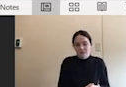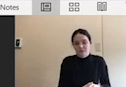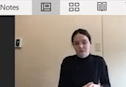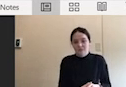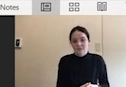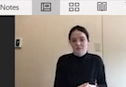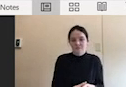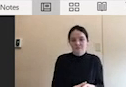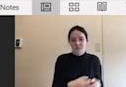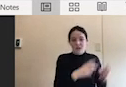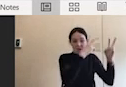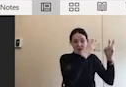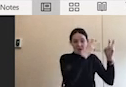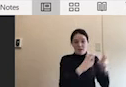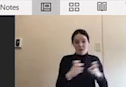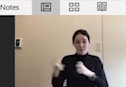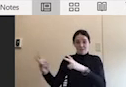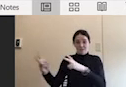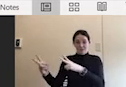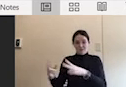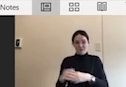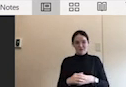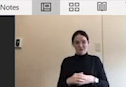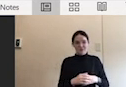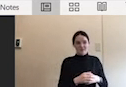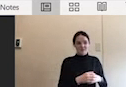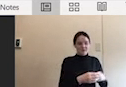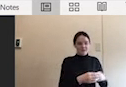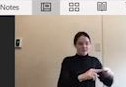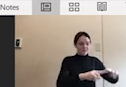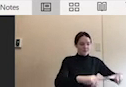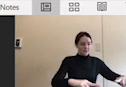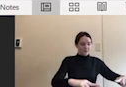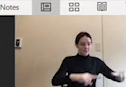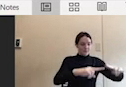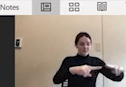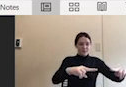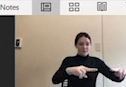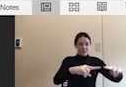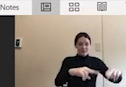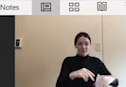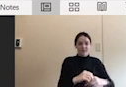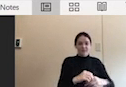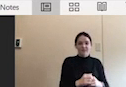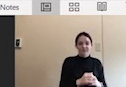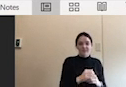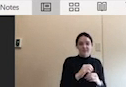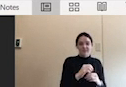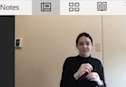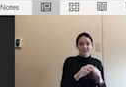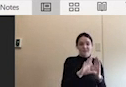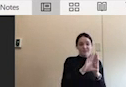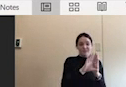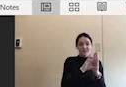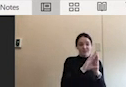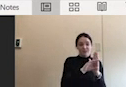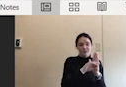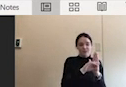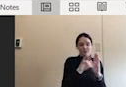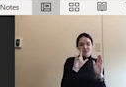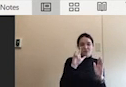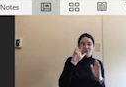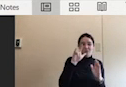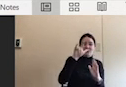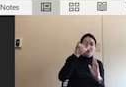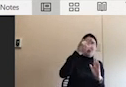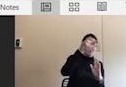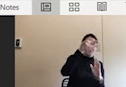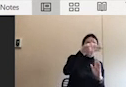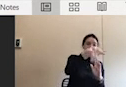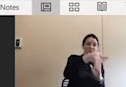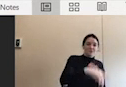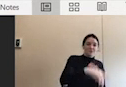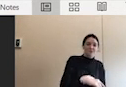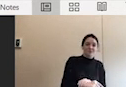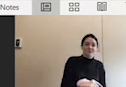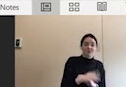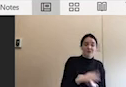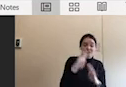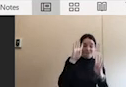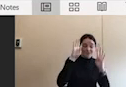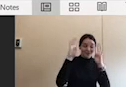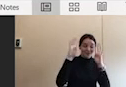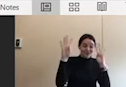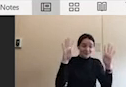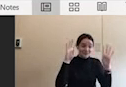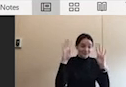on the floor, the video of the rocket sailing to that point. Now, I don't trust these makers. They're very creative.